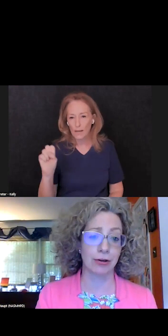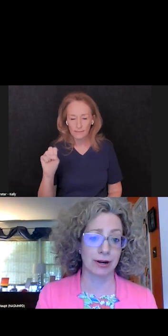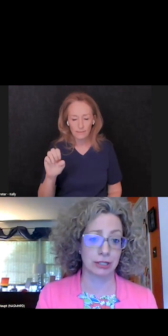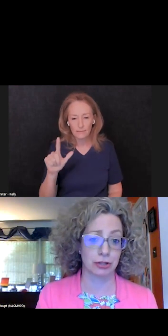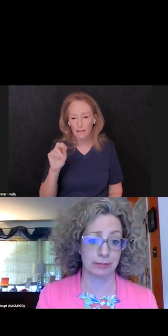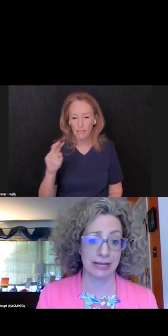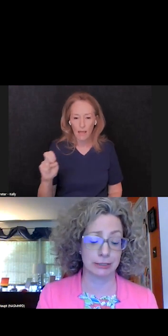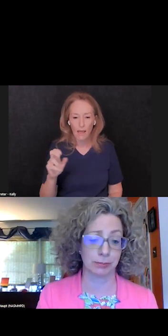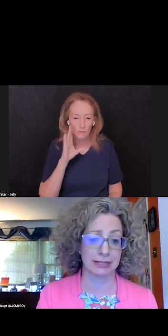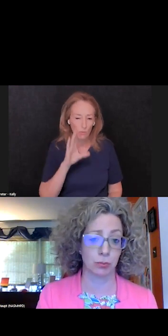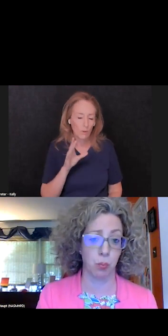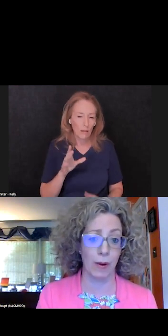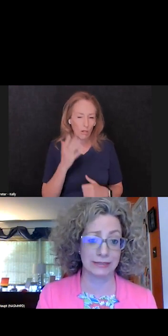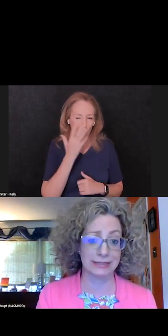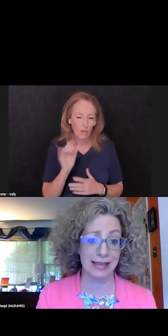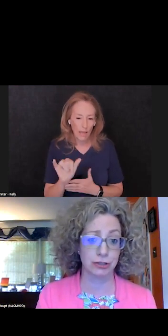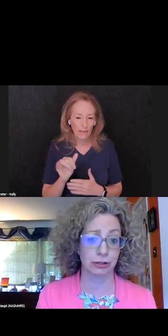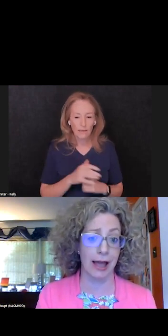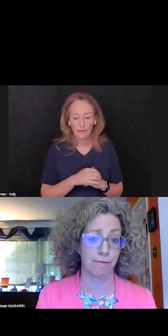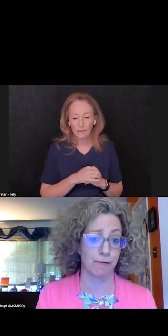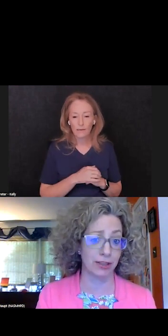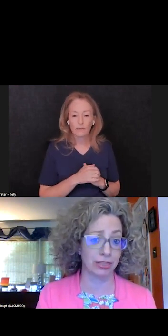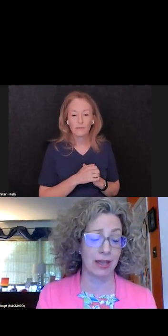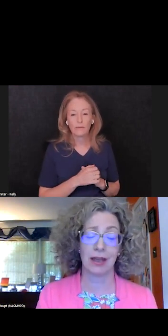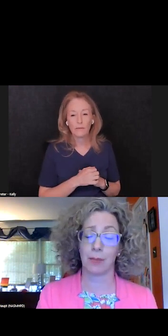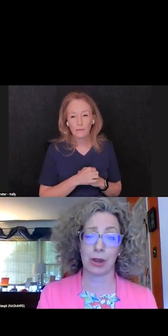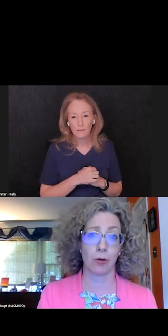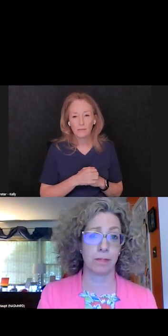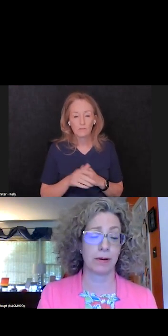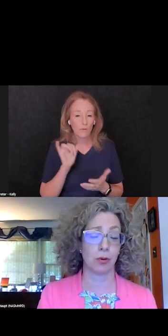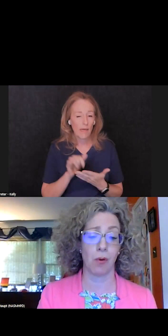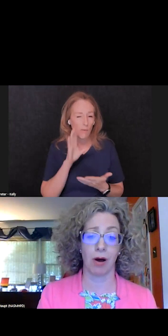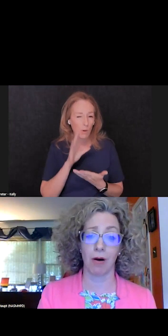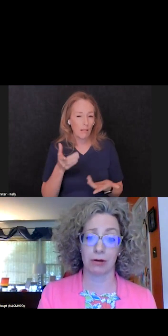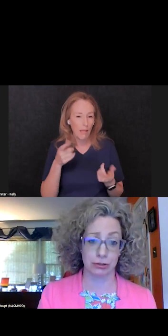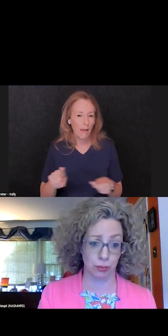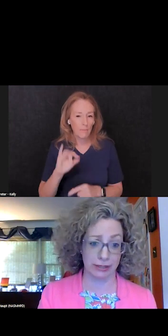so that crisis jam takes place Wednesday, July 5th. We